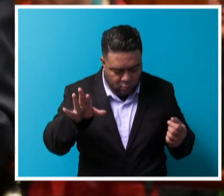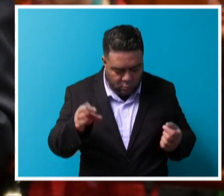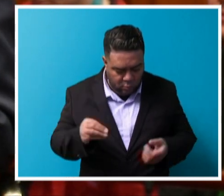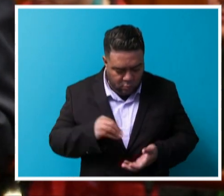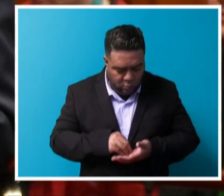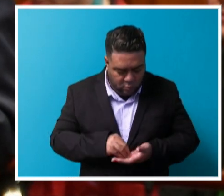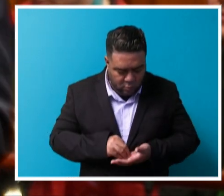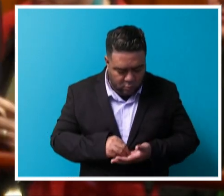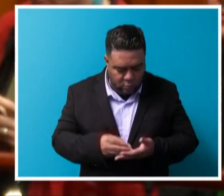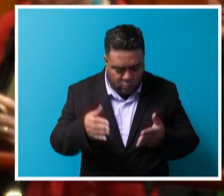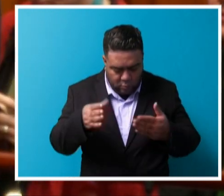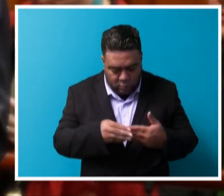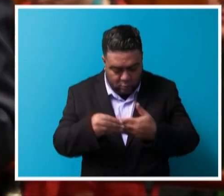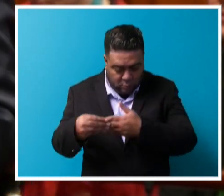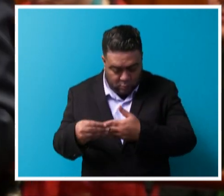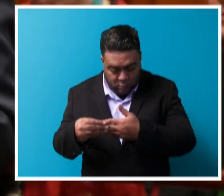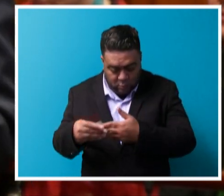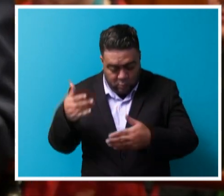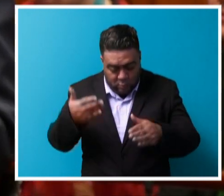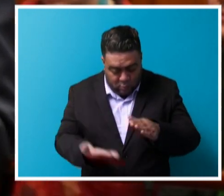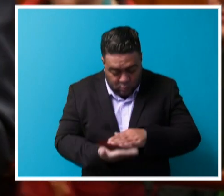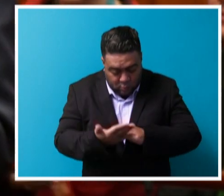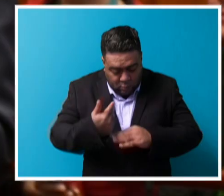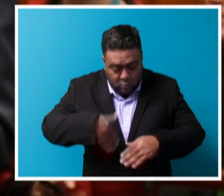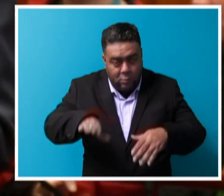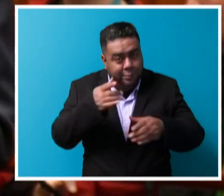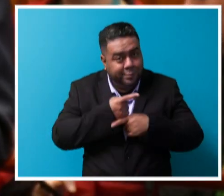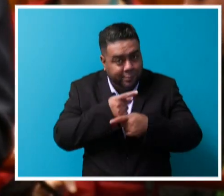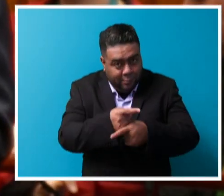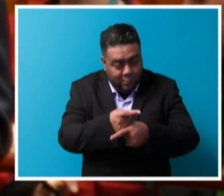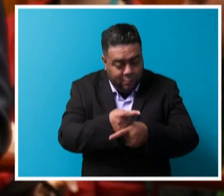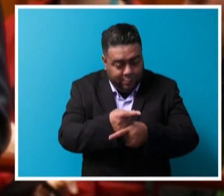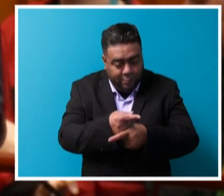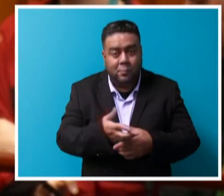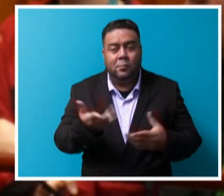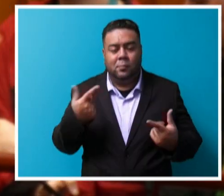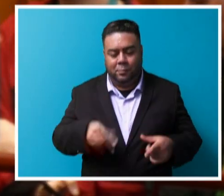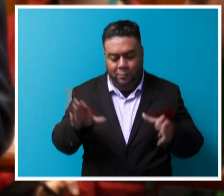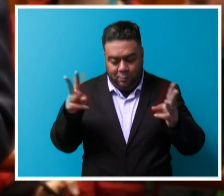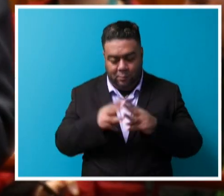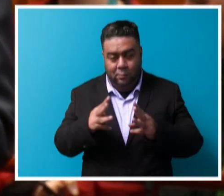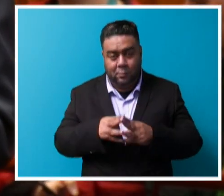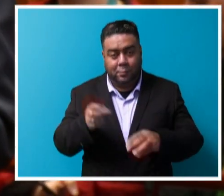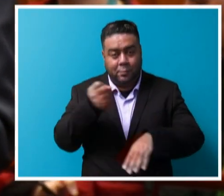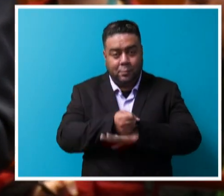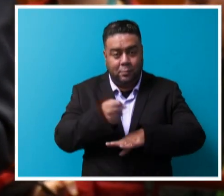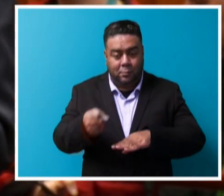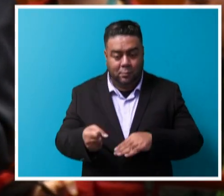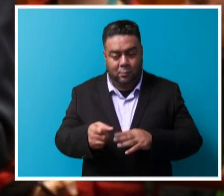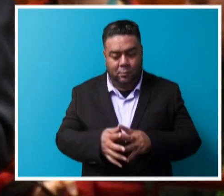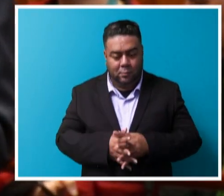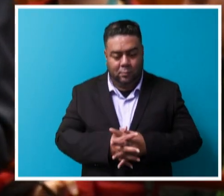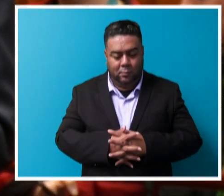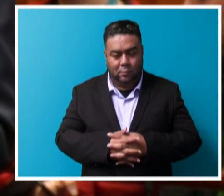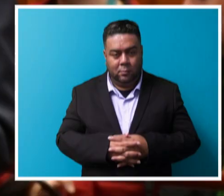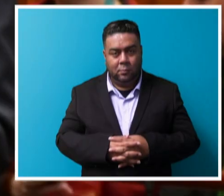leadership. Under his guidance, this coalition government will no doubt reach a historic milestone